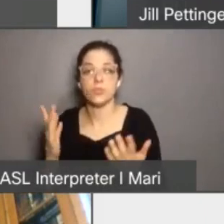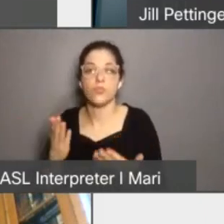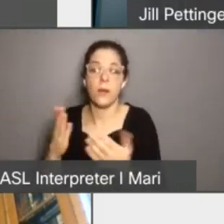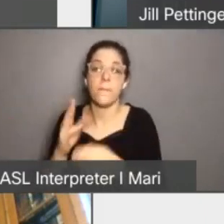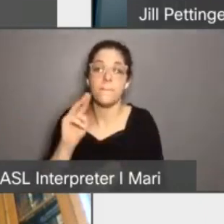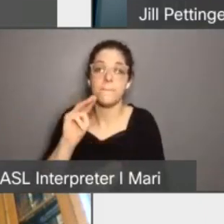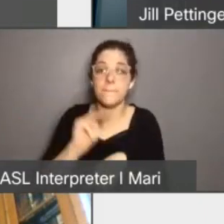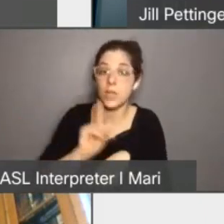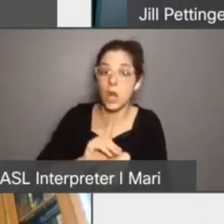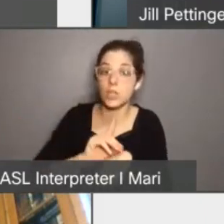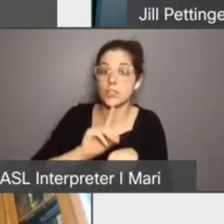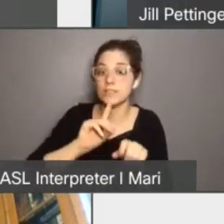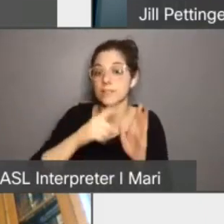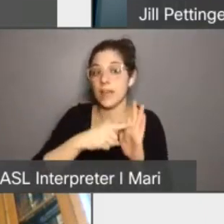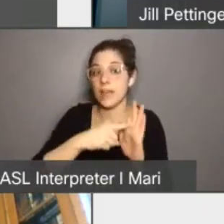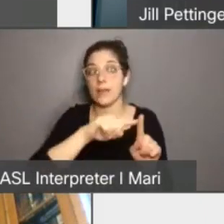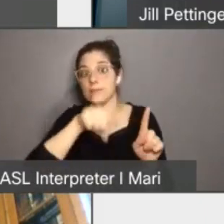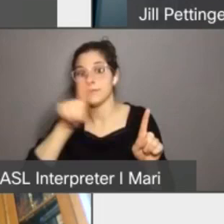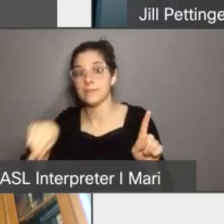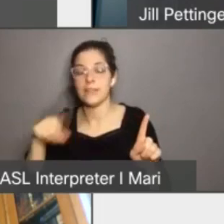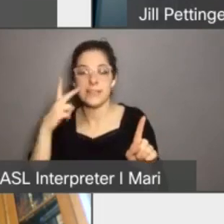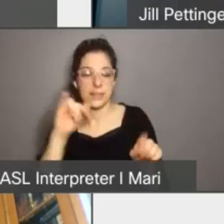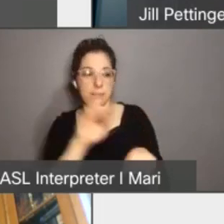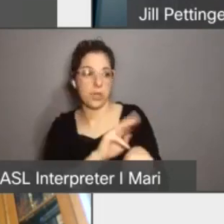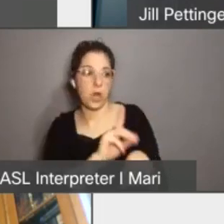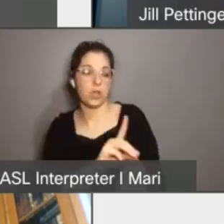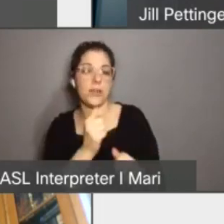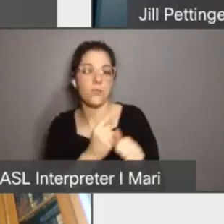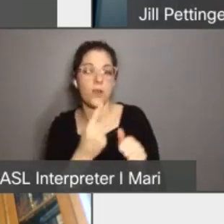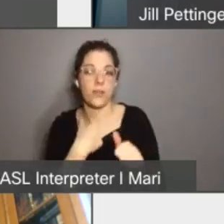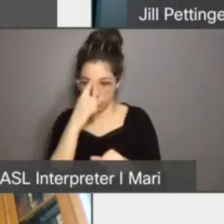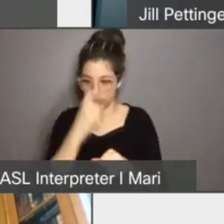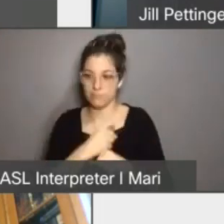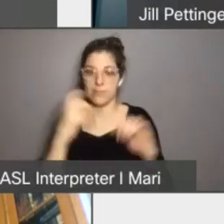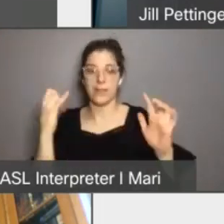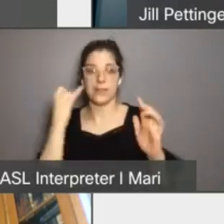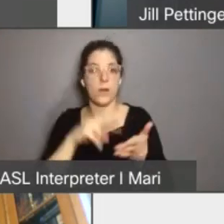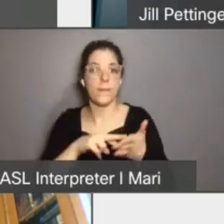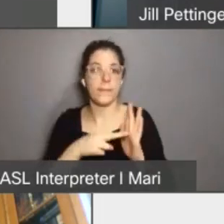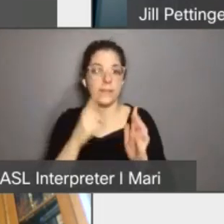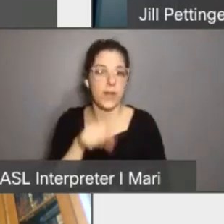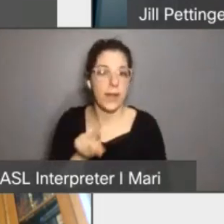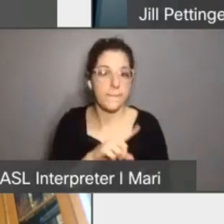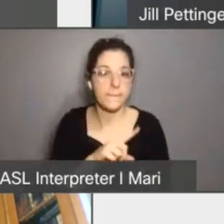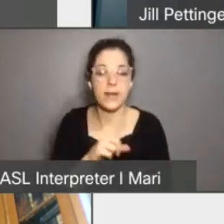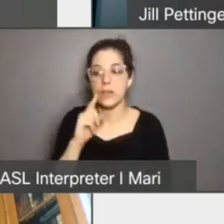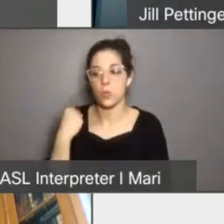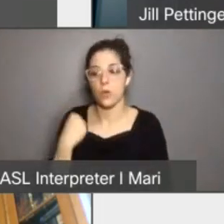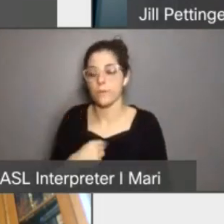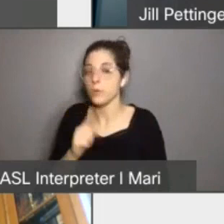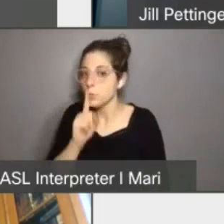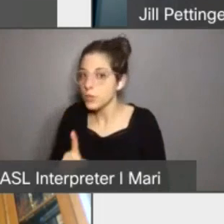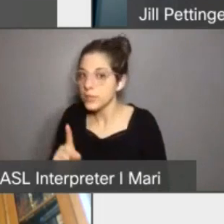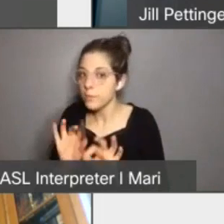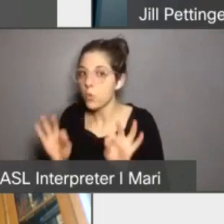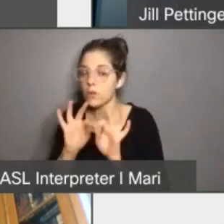McDonald's sign, right? When somebody sees McDonald's, everybody's going to have their own idea what that sign means to them. And I think we got to be really, really